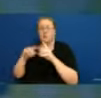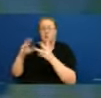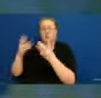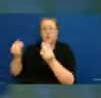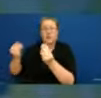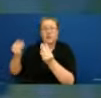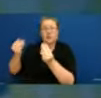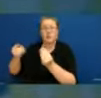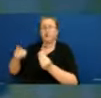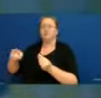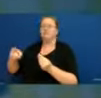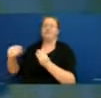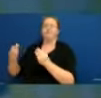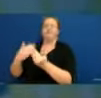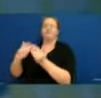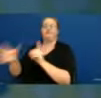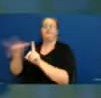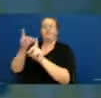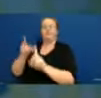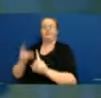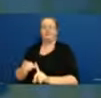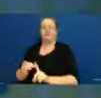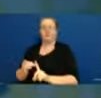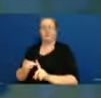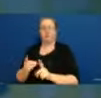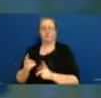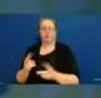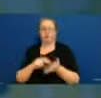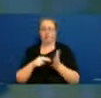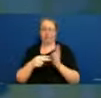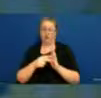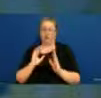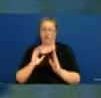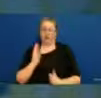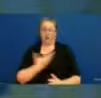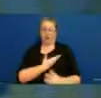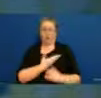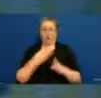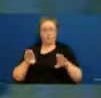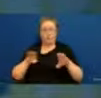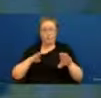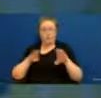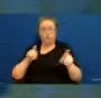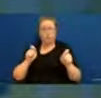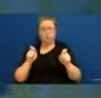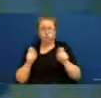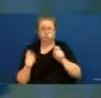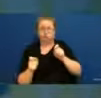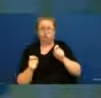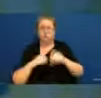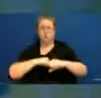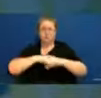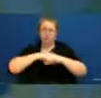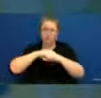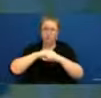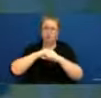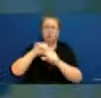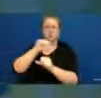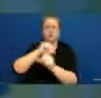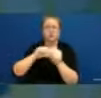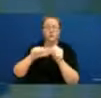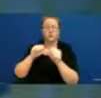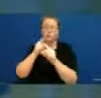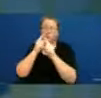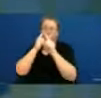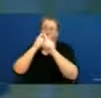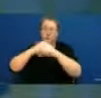that, and we need to adjust and modify our behaviors to account for that. We need to protect those important things in